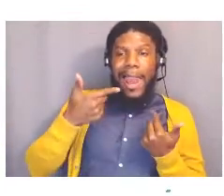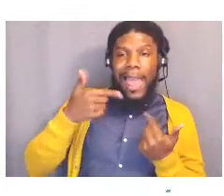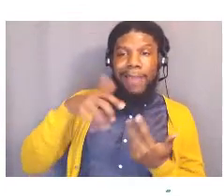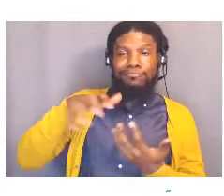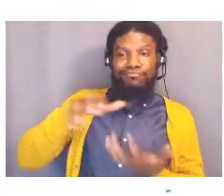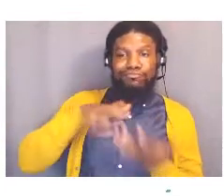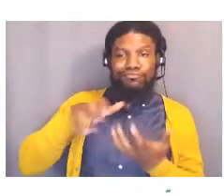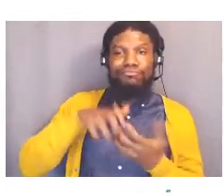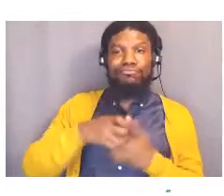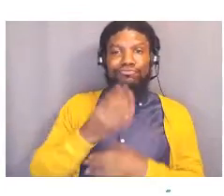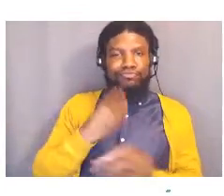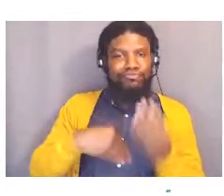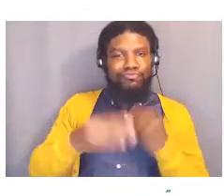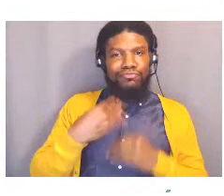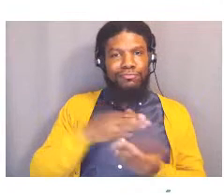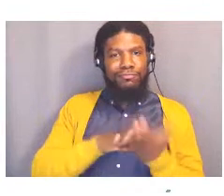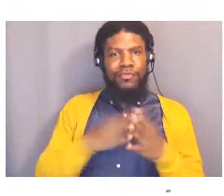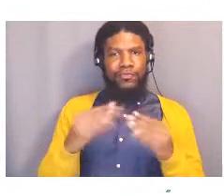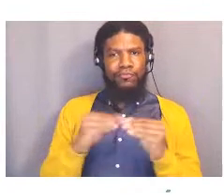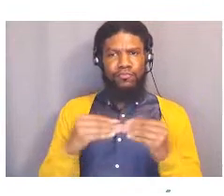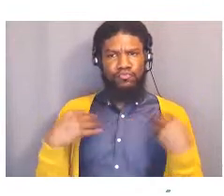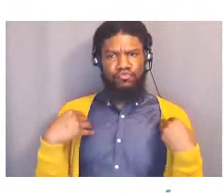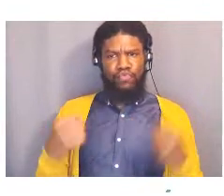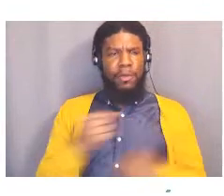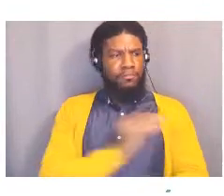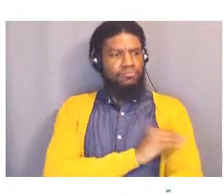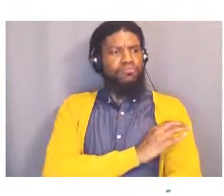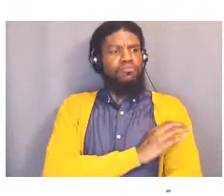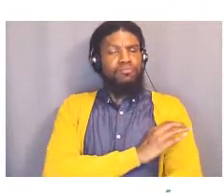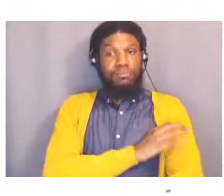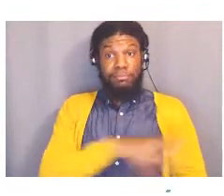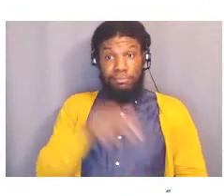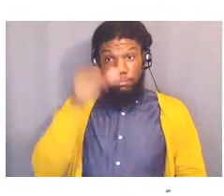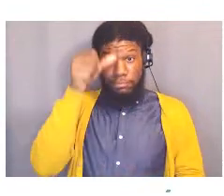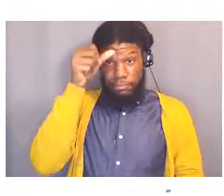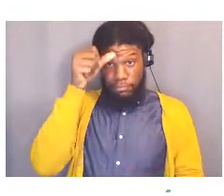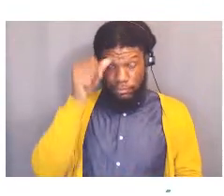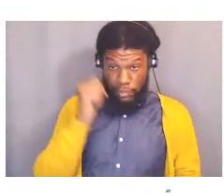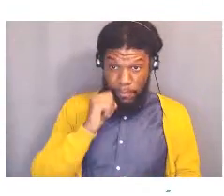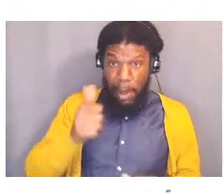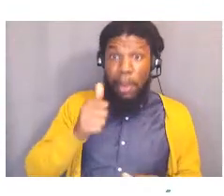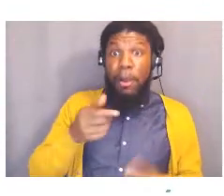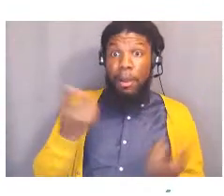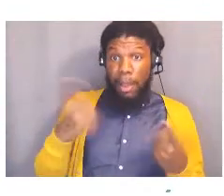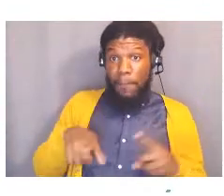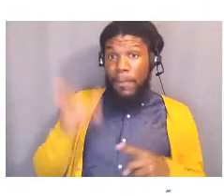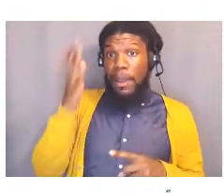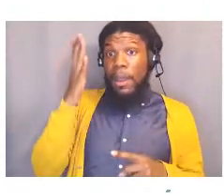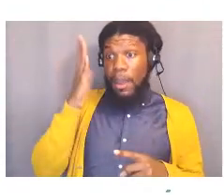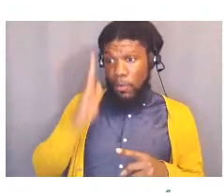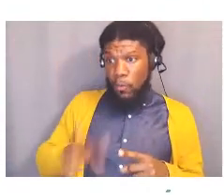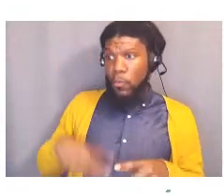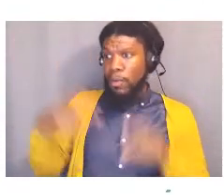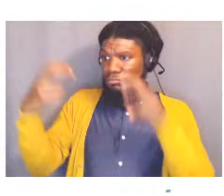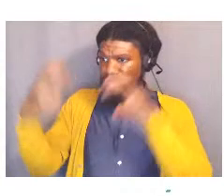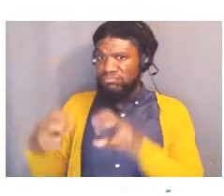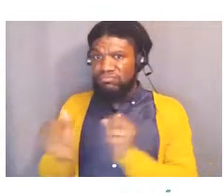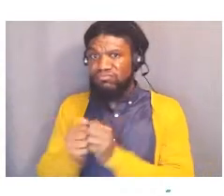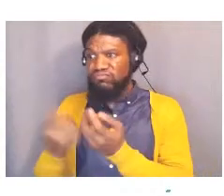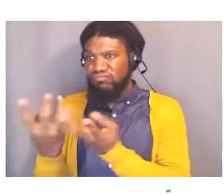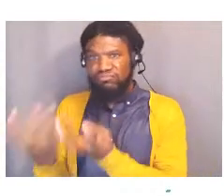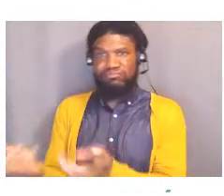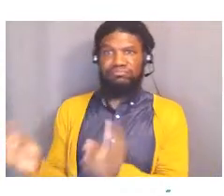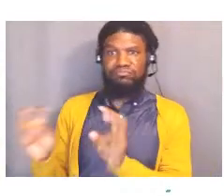Tomorrow, I will sit at the table when company comes, and no one will dare say to